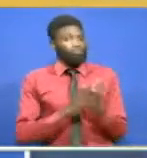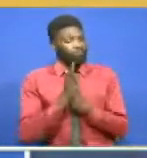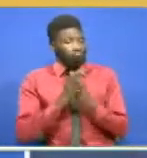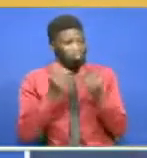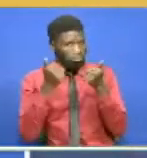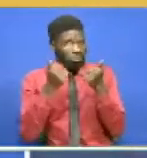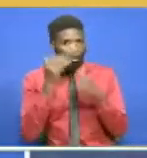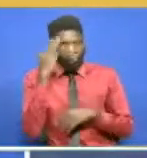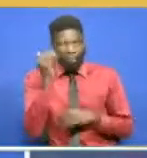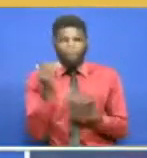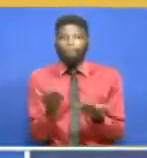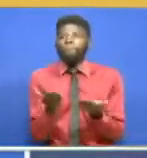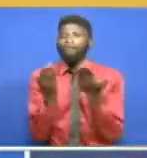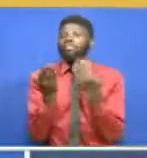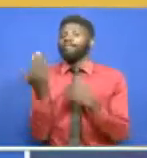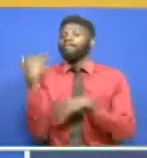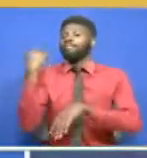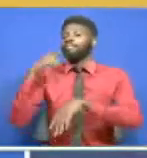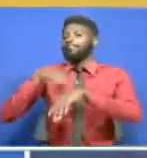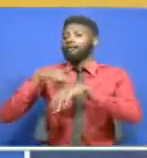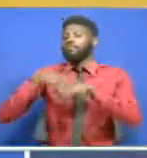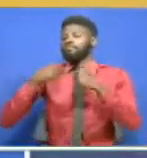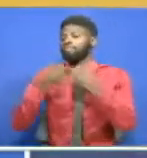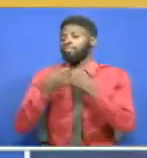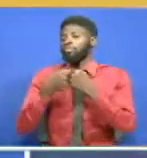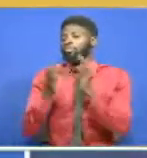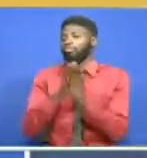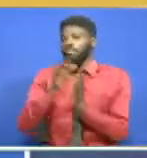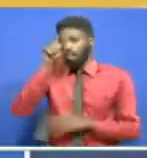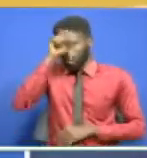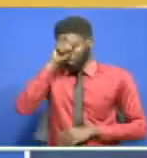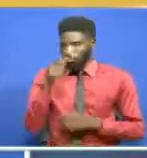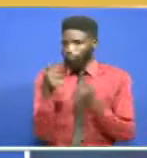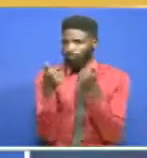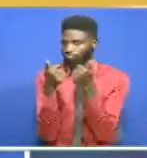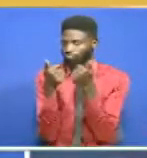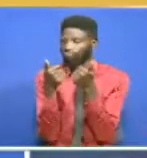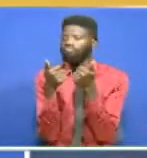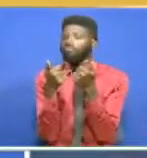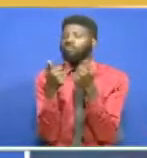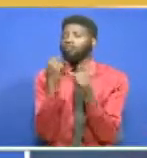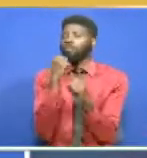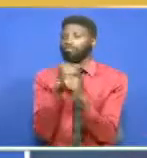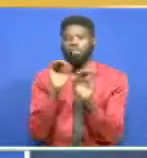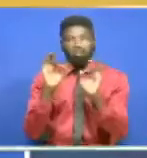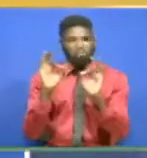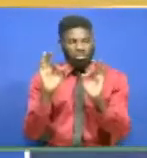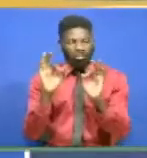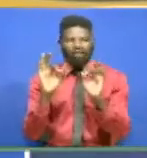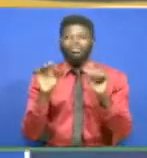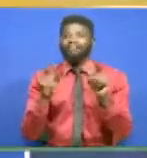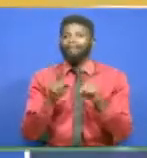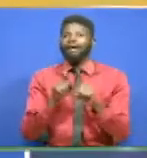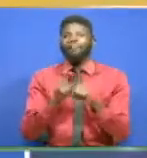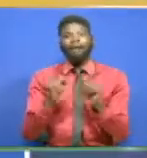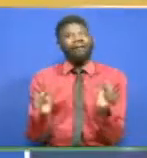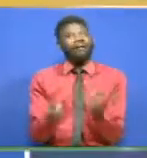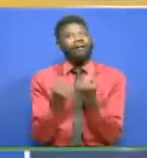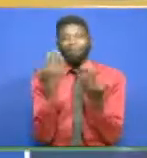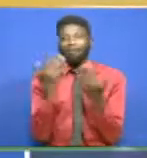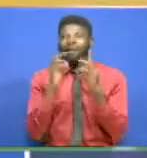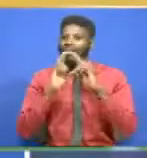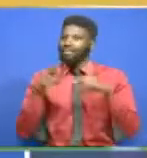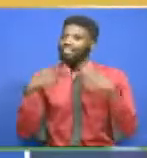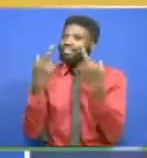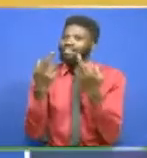because of the last match we played against Egypt. It was a good match, good performance, despite the results came